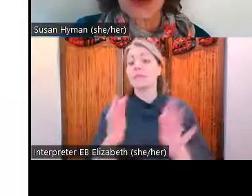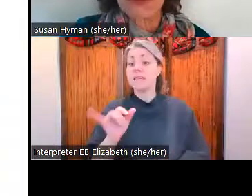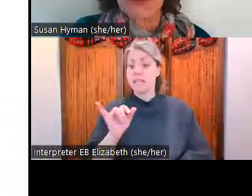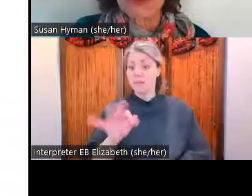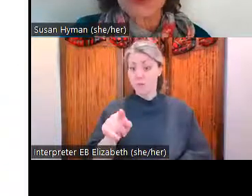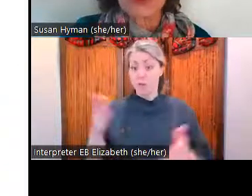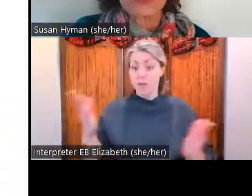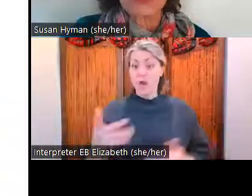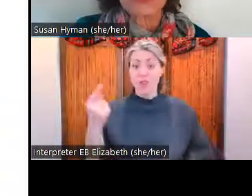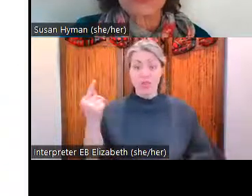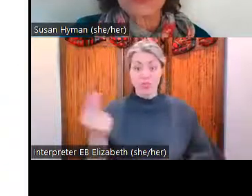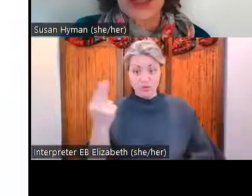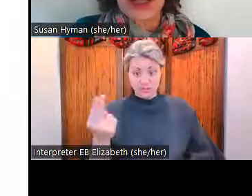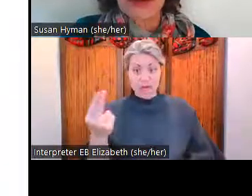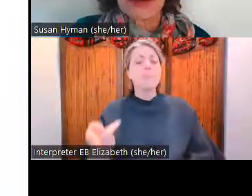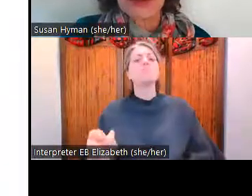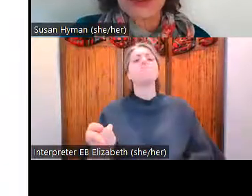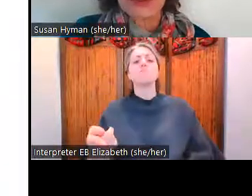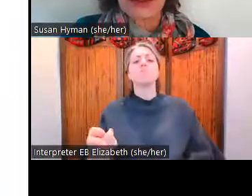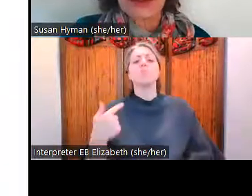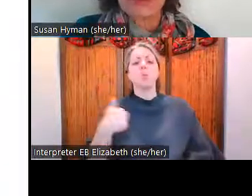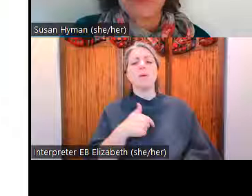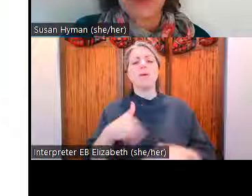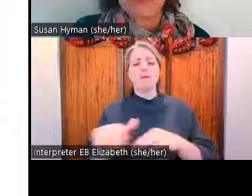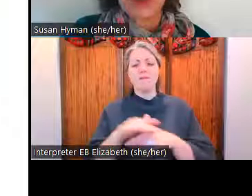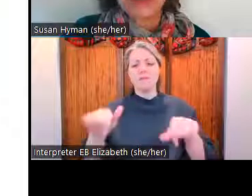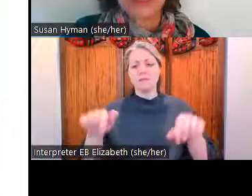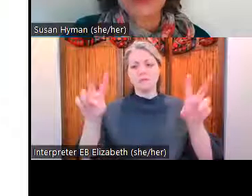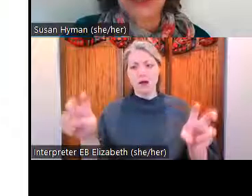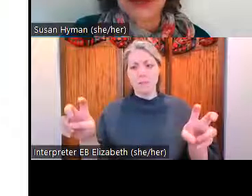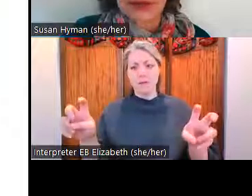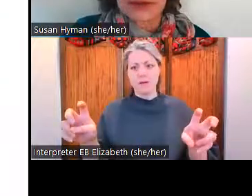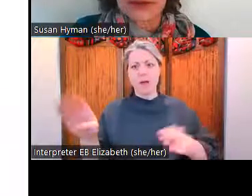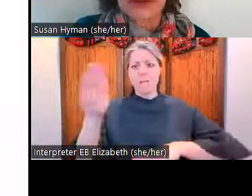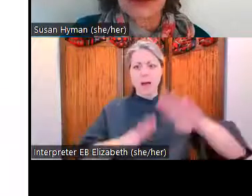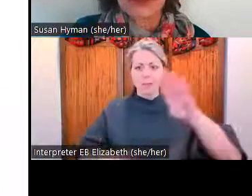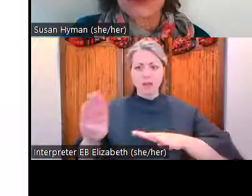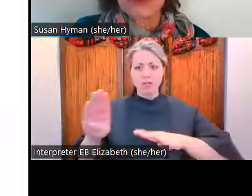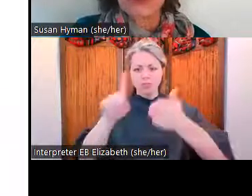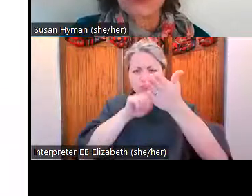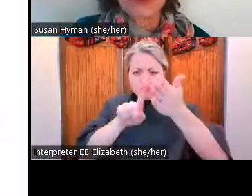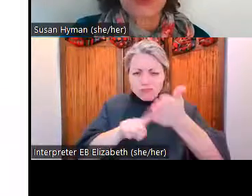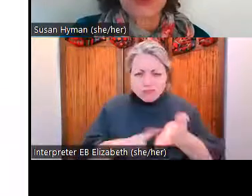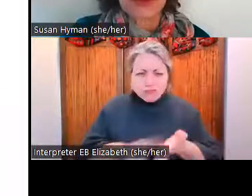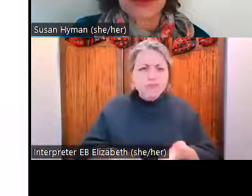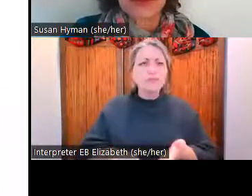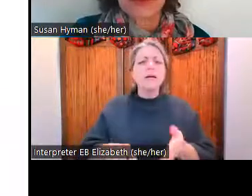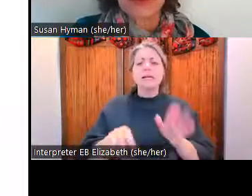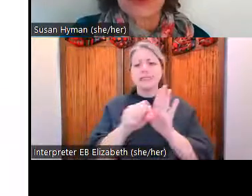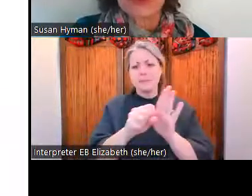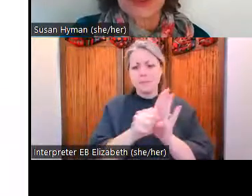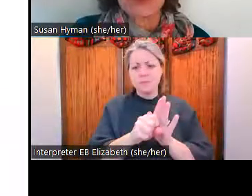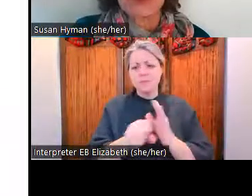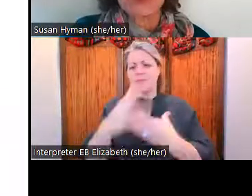you know that there's a lot going on biologically related to the symptoms of